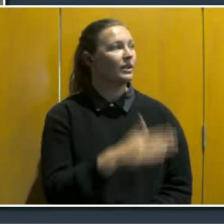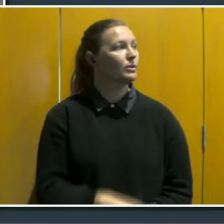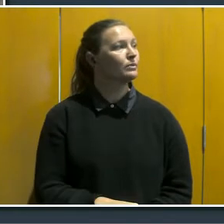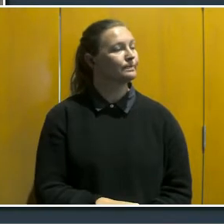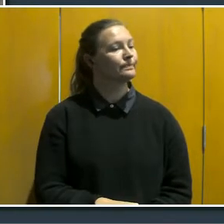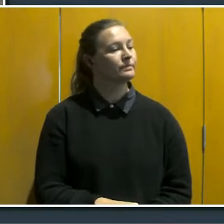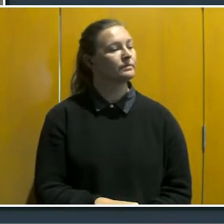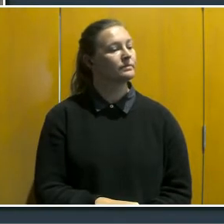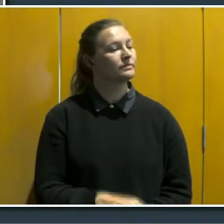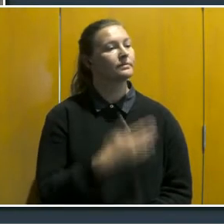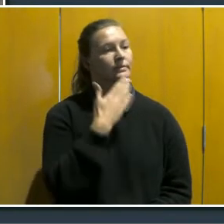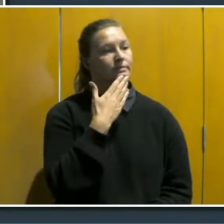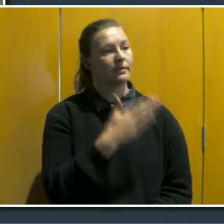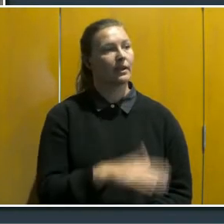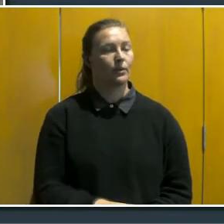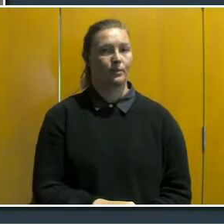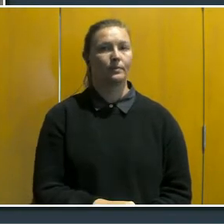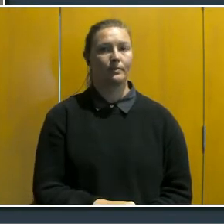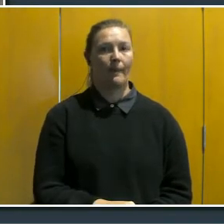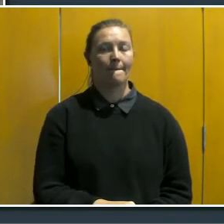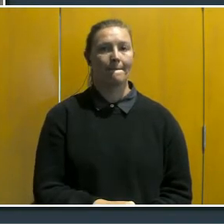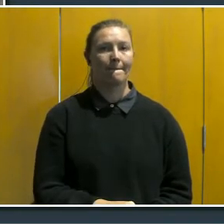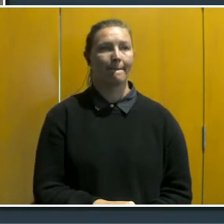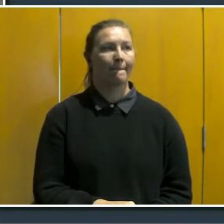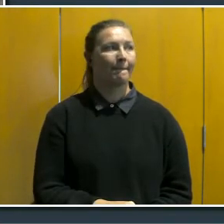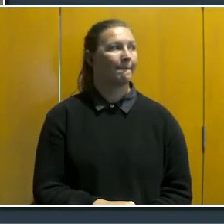Right. Thank you very much, Warwick. Thank you.